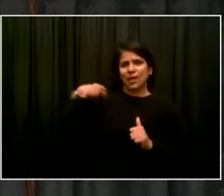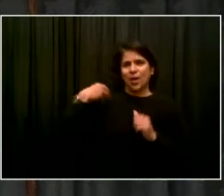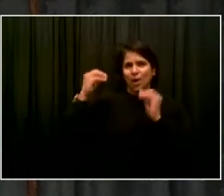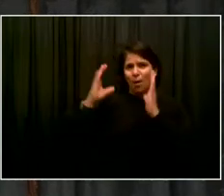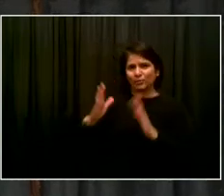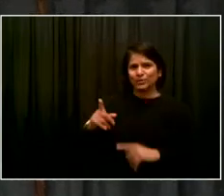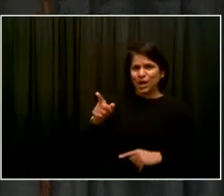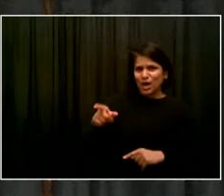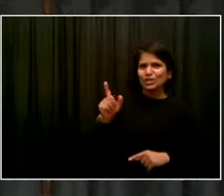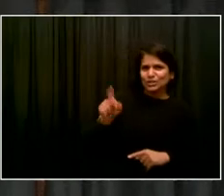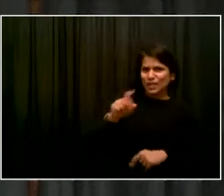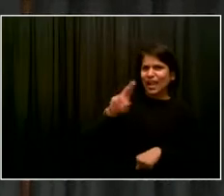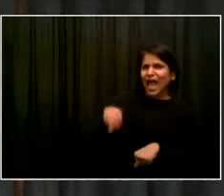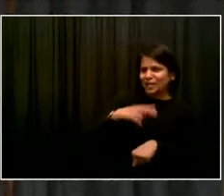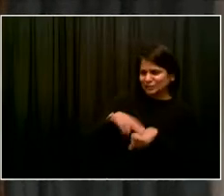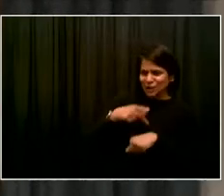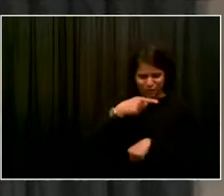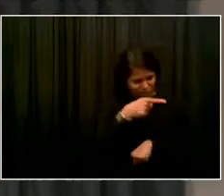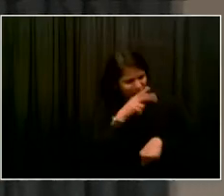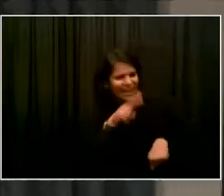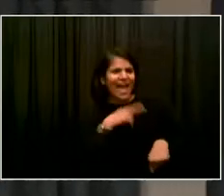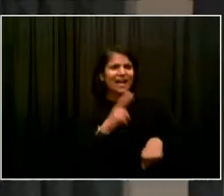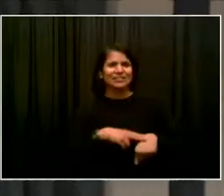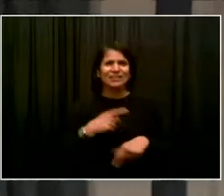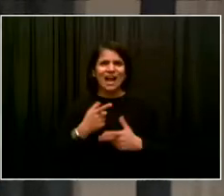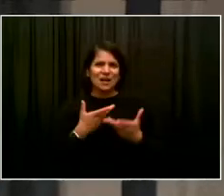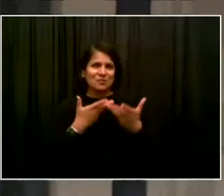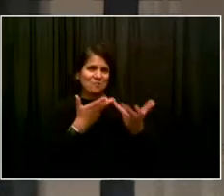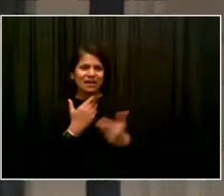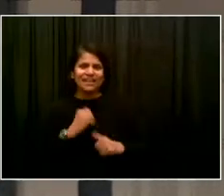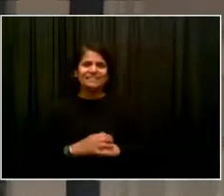I'm going to think about that. Some casting ideas. Yeah, okay.